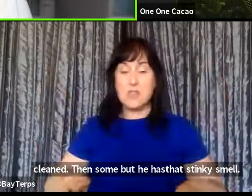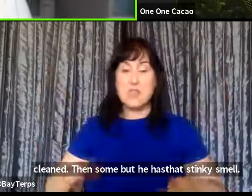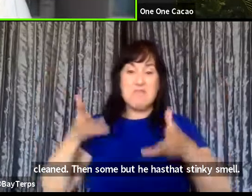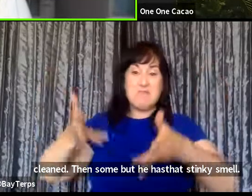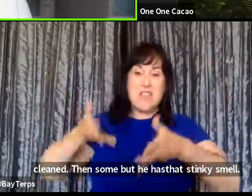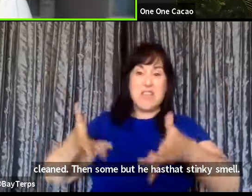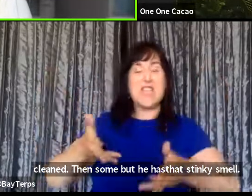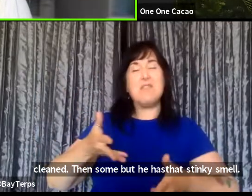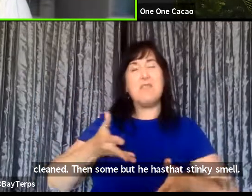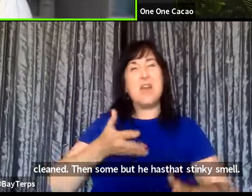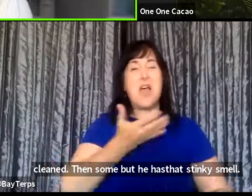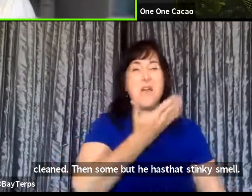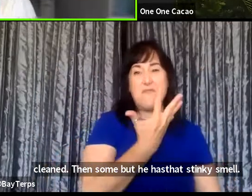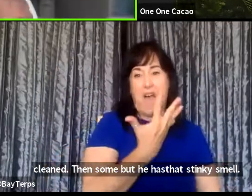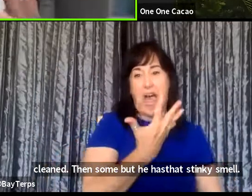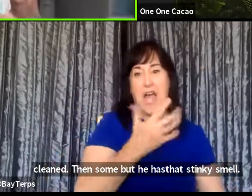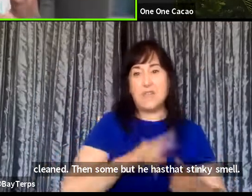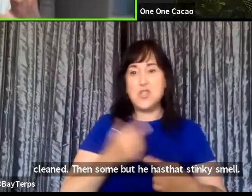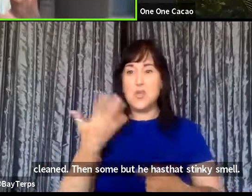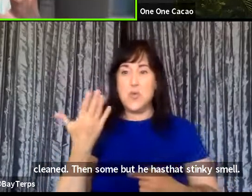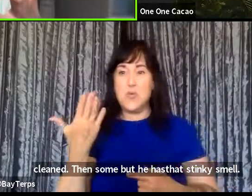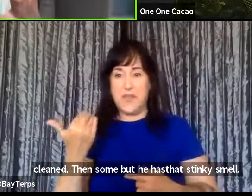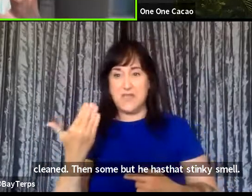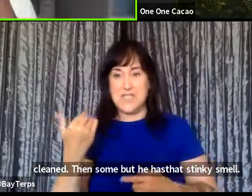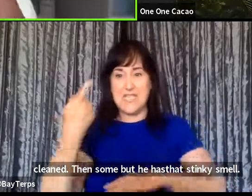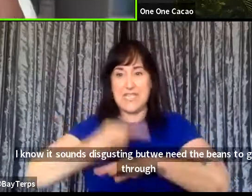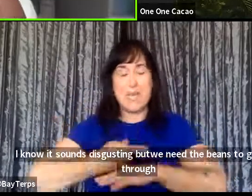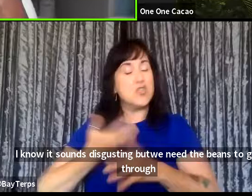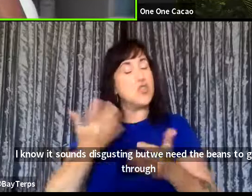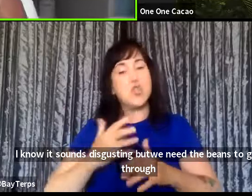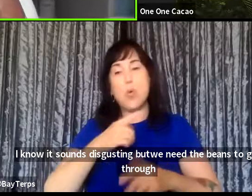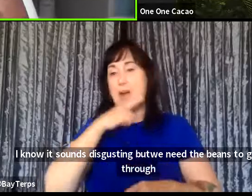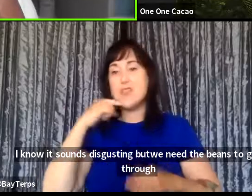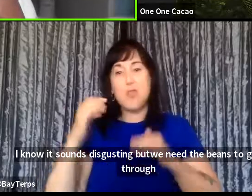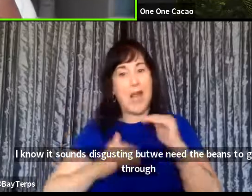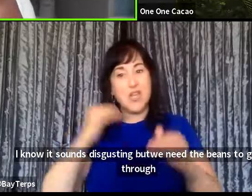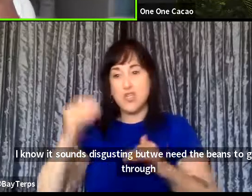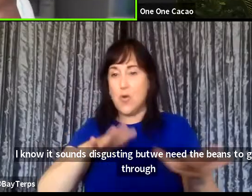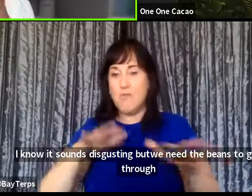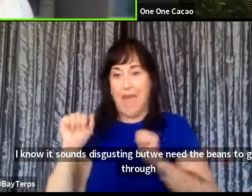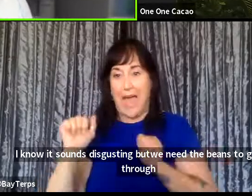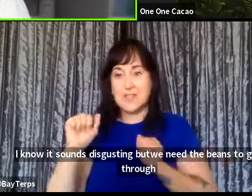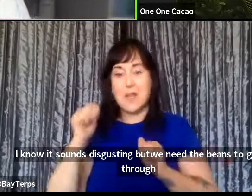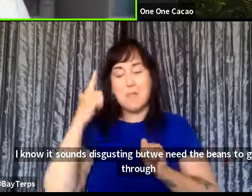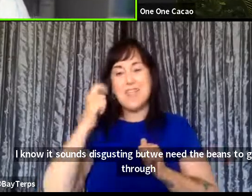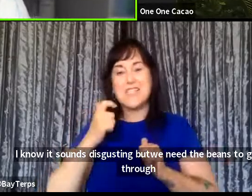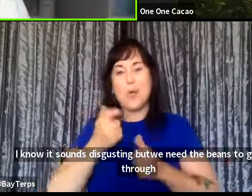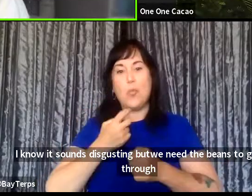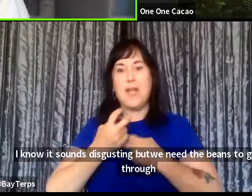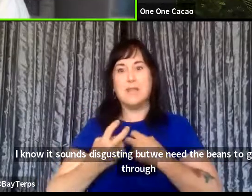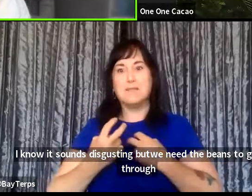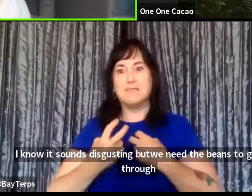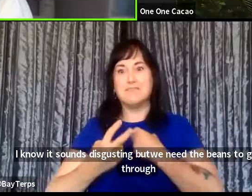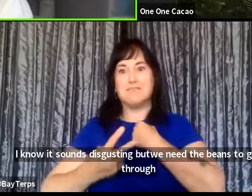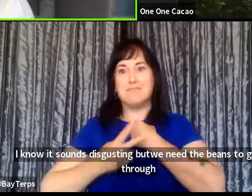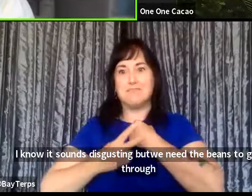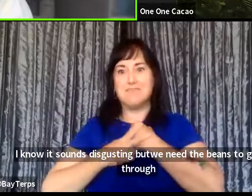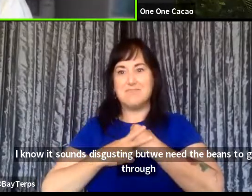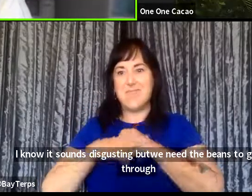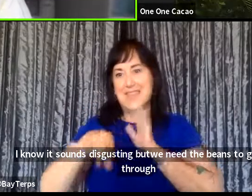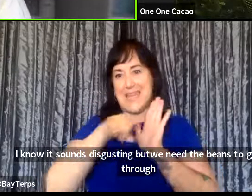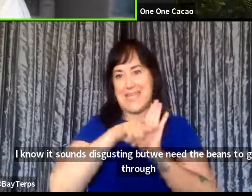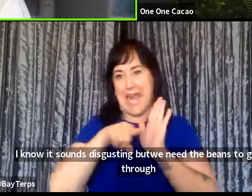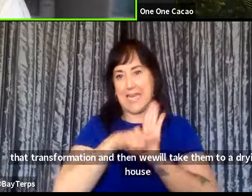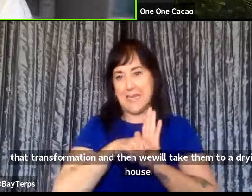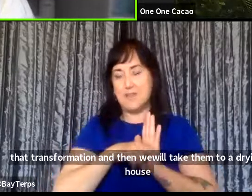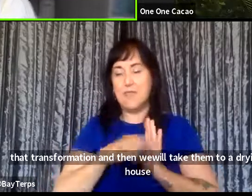to 15 days, depending on the sunshine. We don't want them to dry too quickly, or else it'll literally trap in some of those negative flavors in there. But if it dries